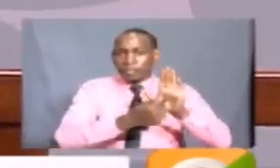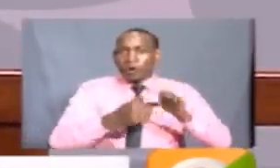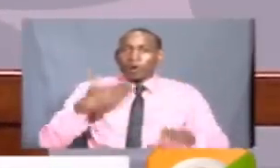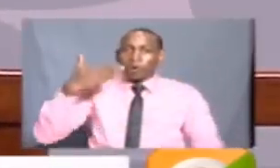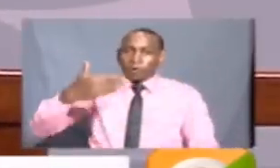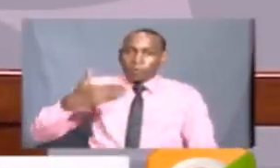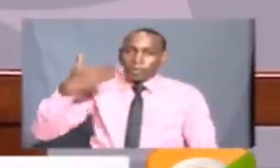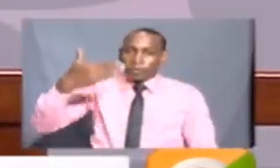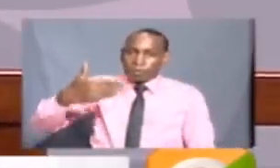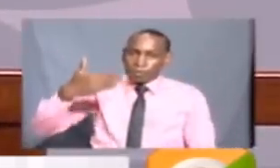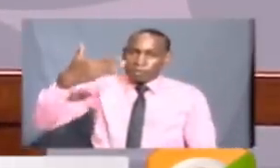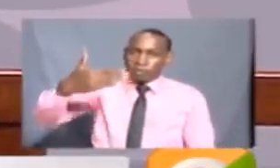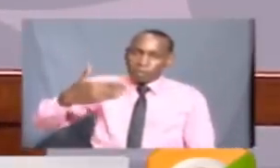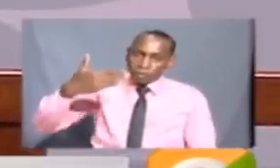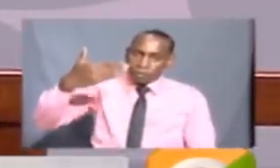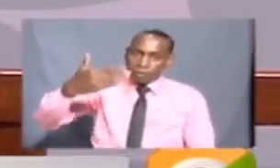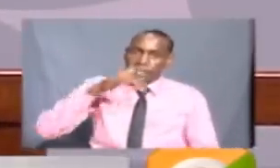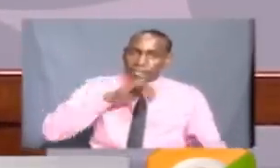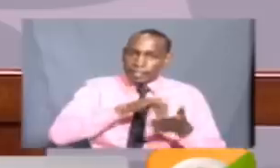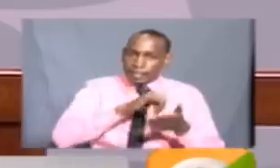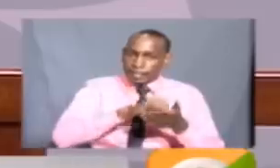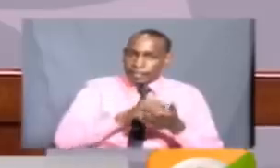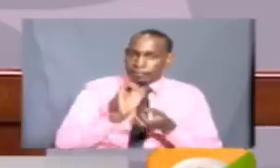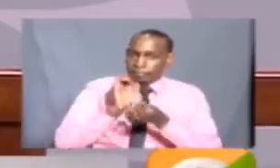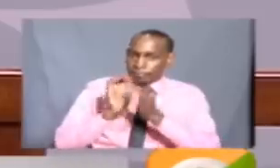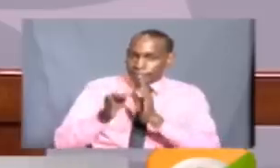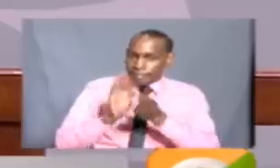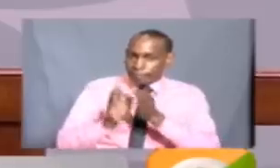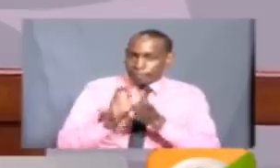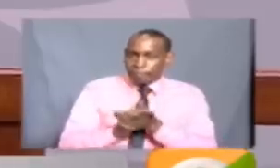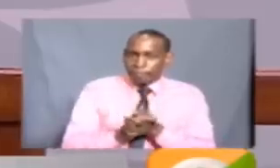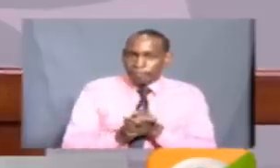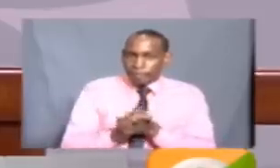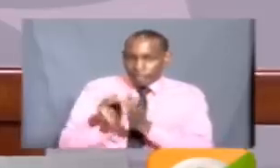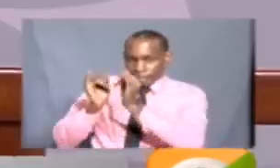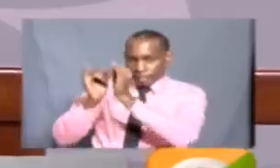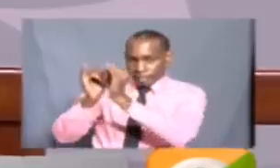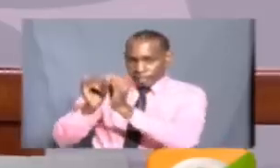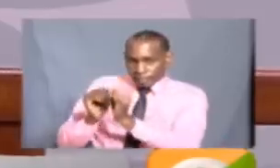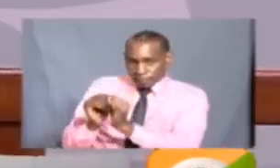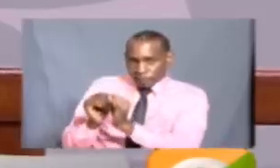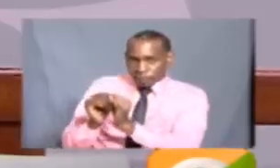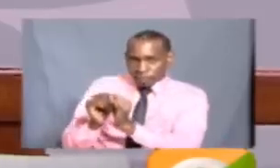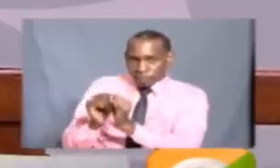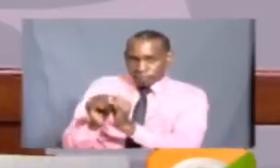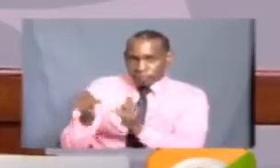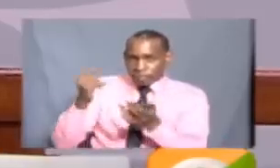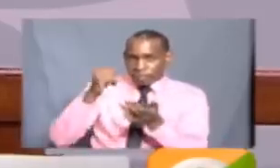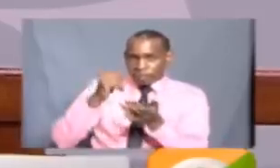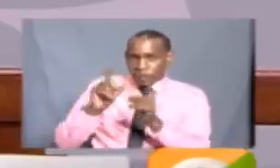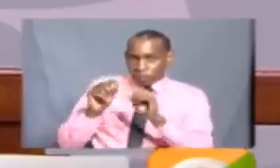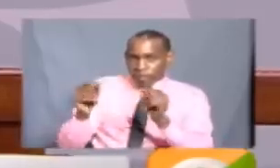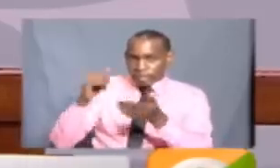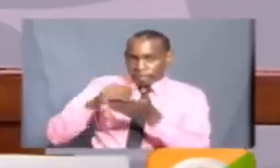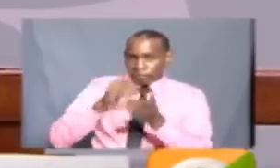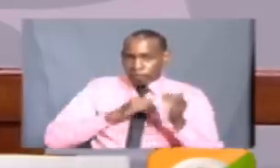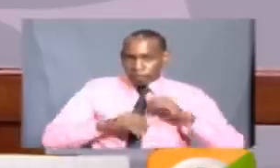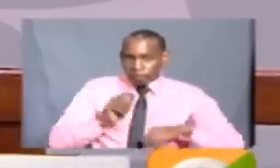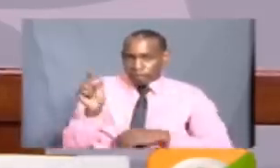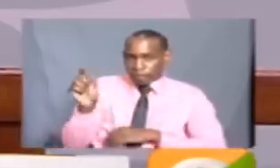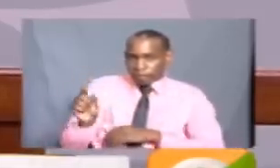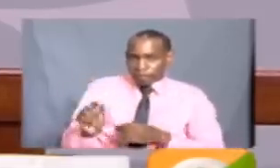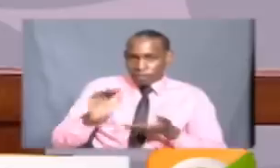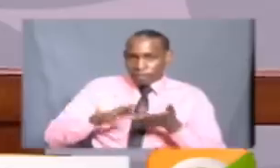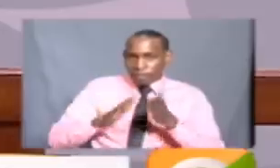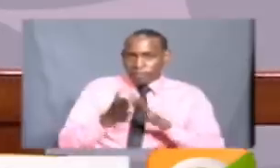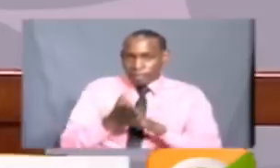and time again that if one is alleged to be involved in corruption, that person